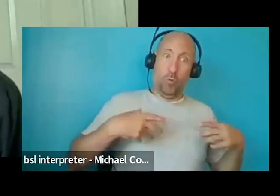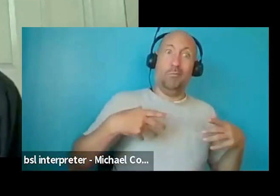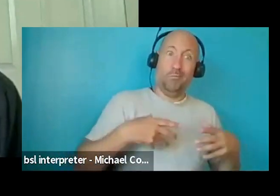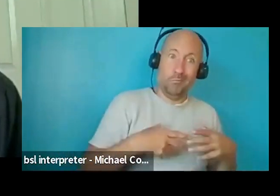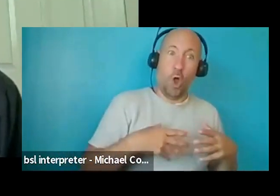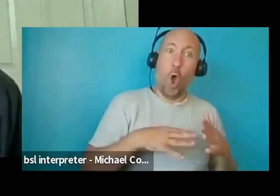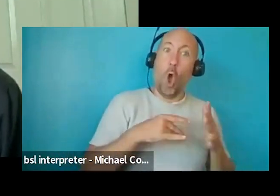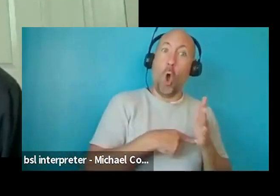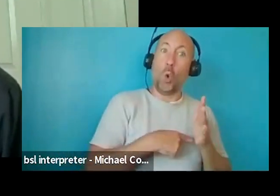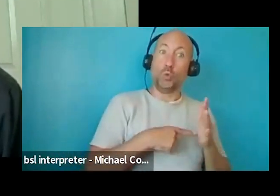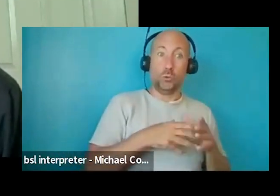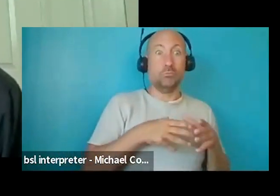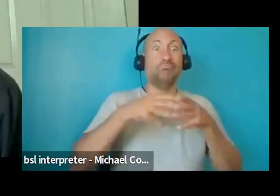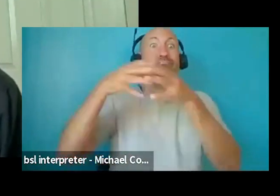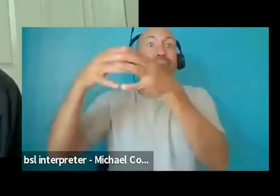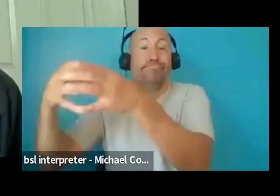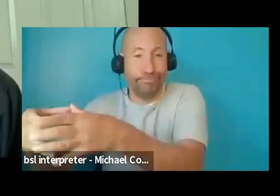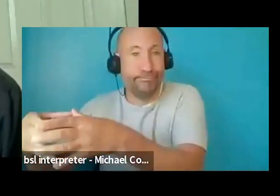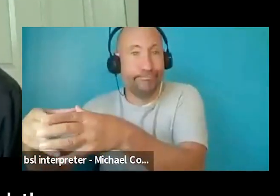suppose.